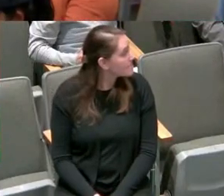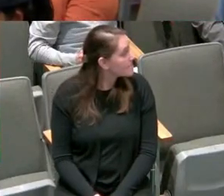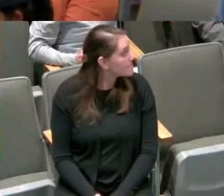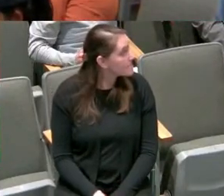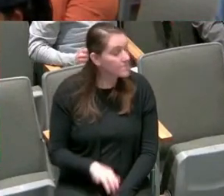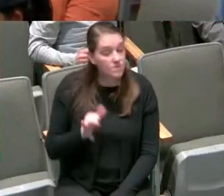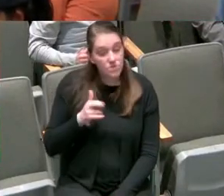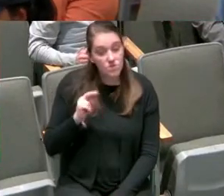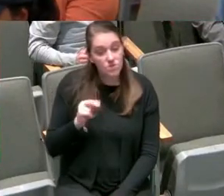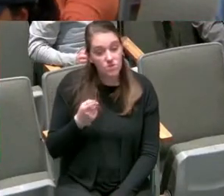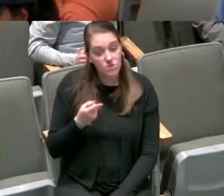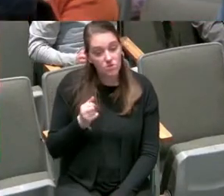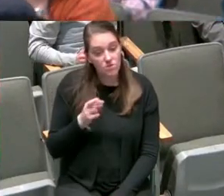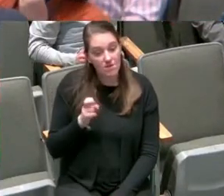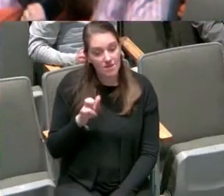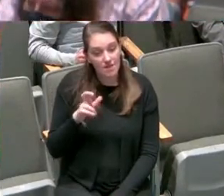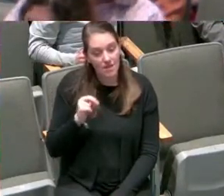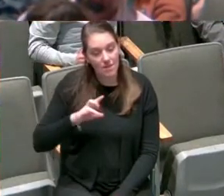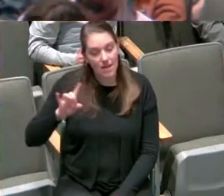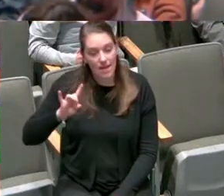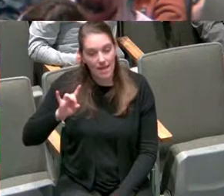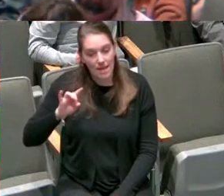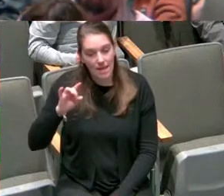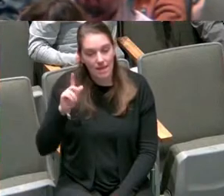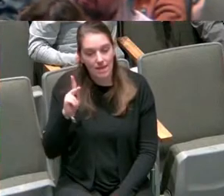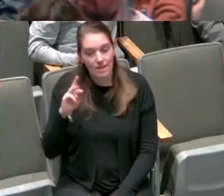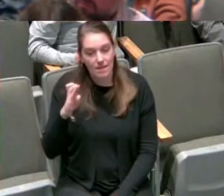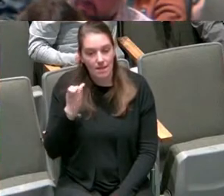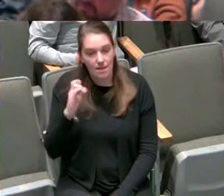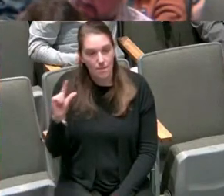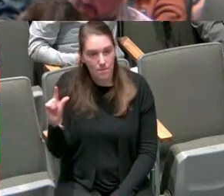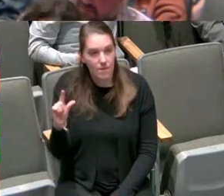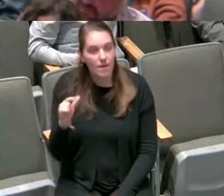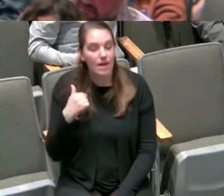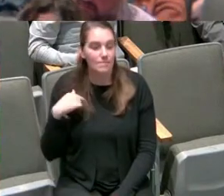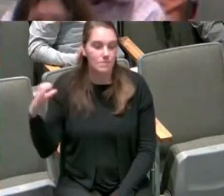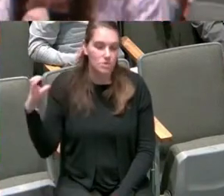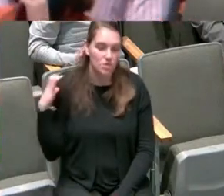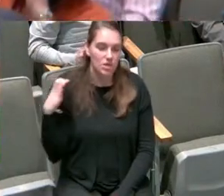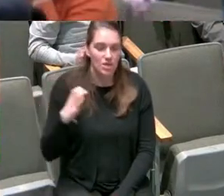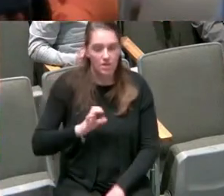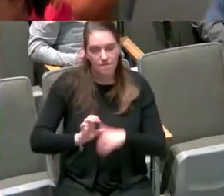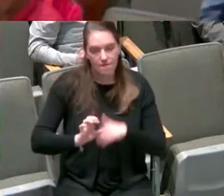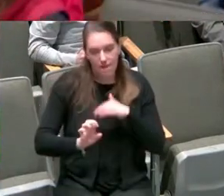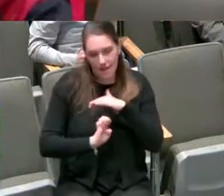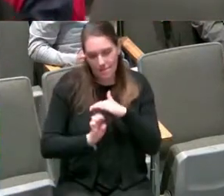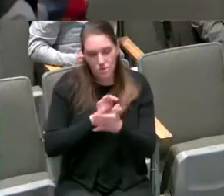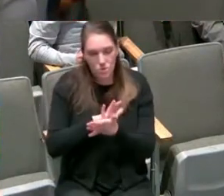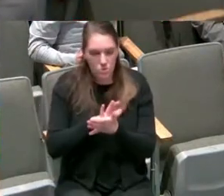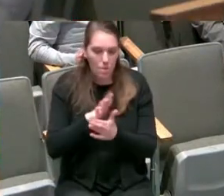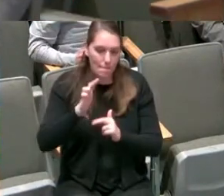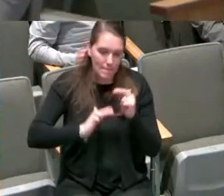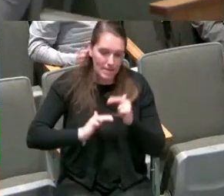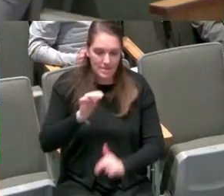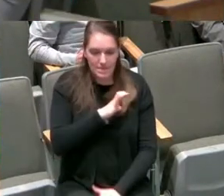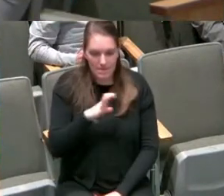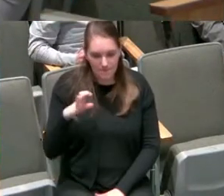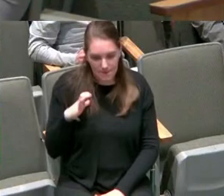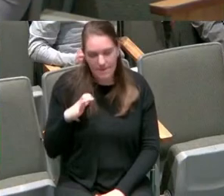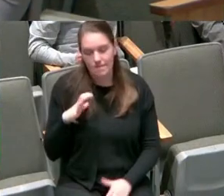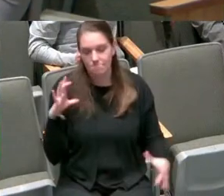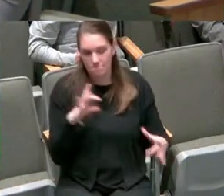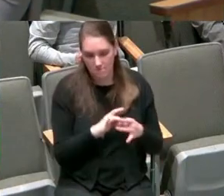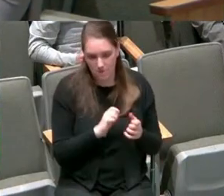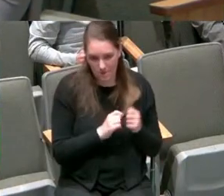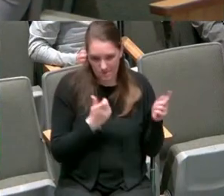uh John Graziano ate Kimball Road uh chair of the elementary school building Committee just building on what Gary said um this certainly wouldn't